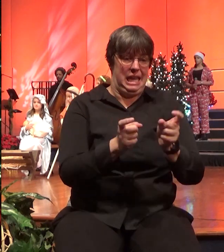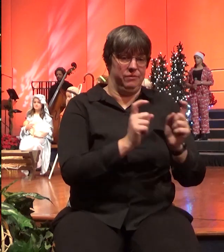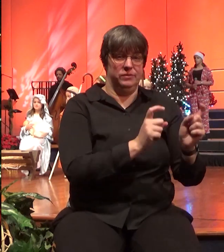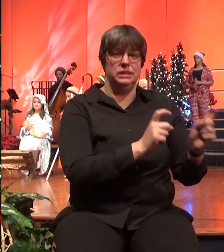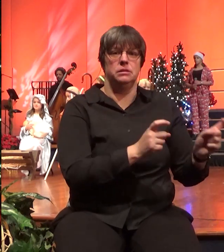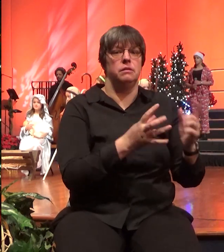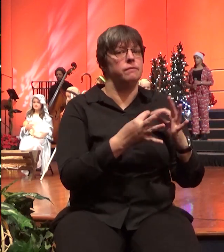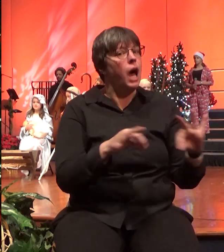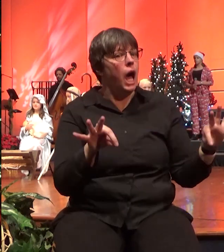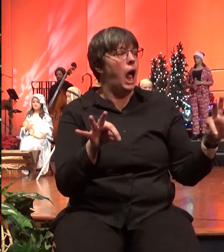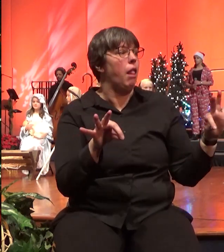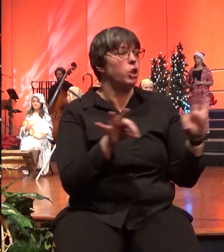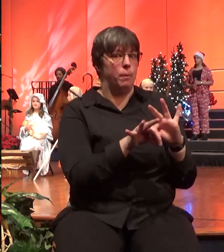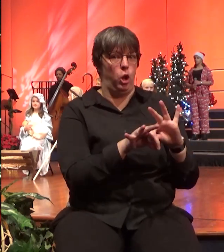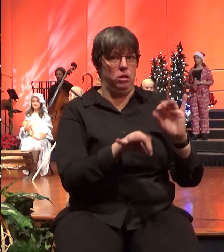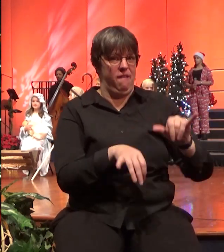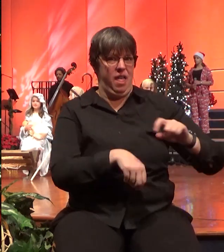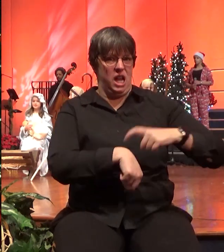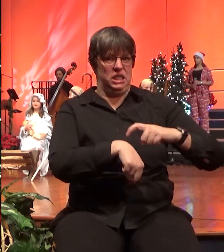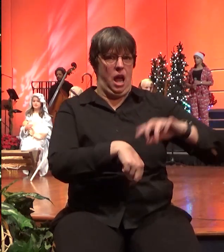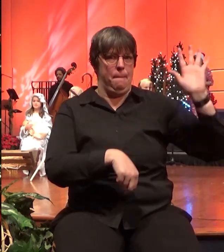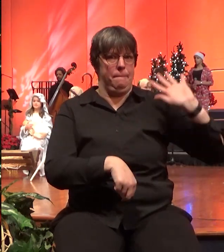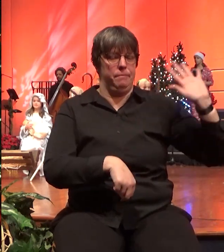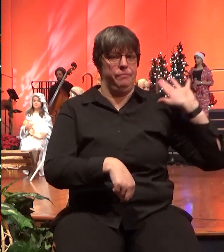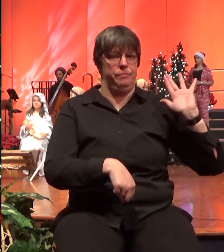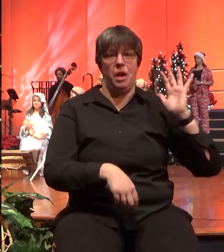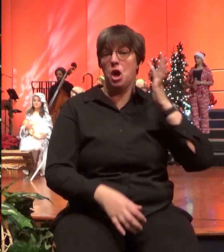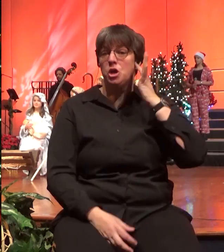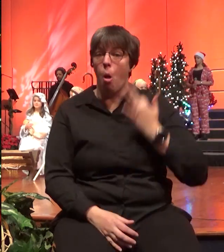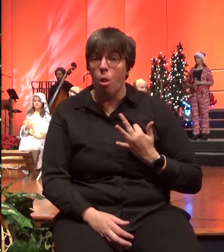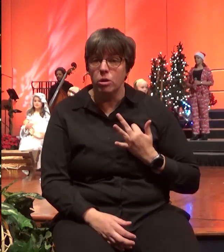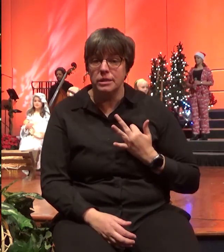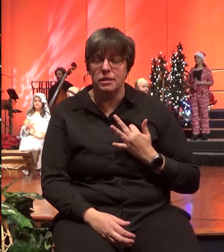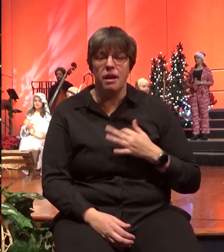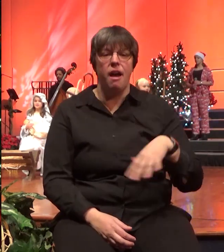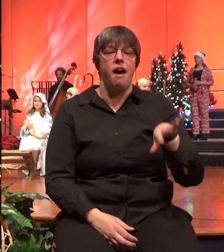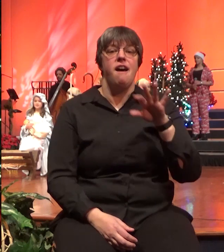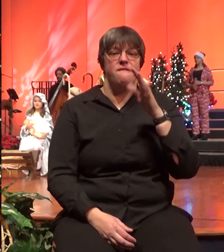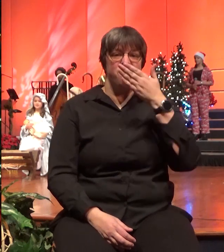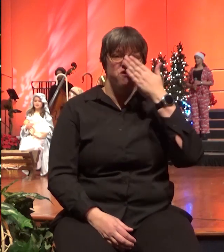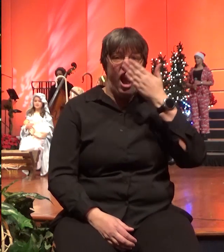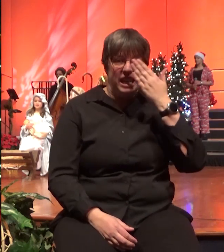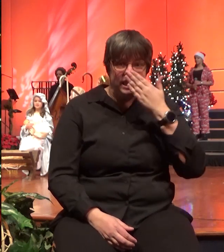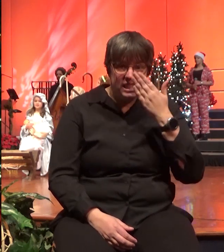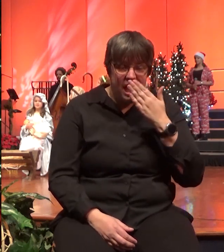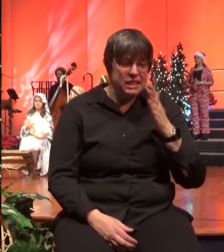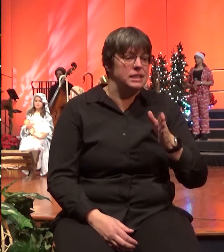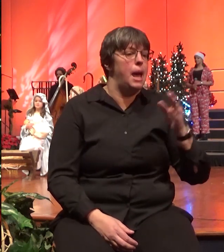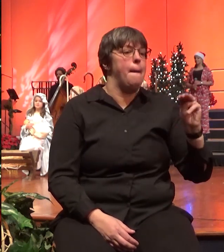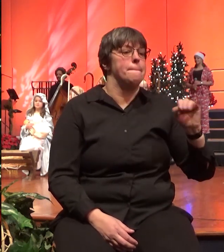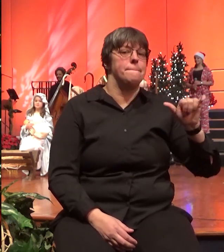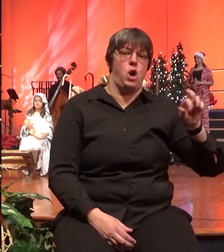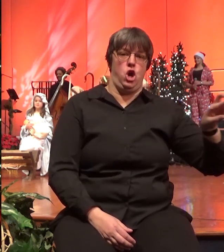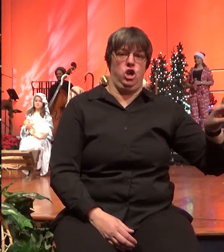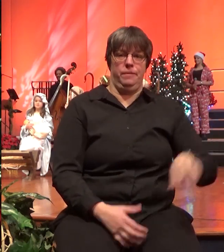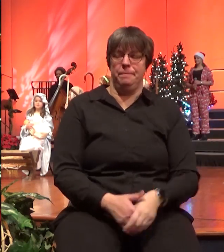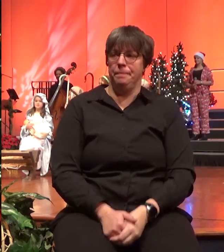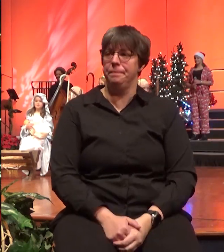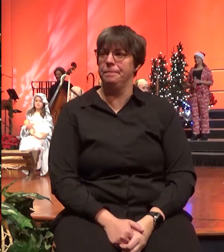valuable at that time: gold, frankincense, and myrrh.